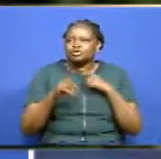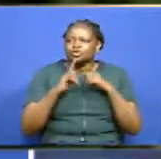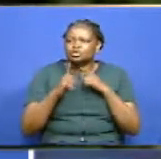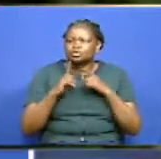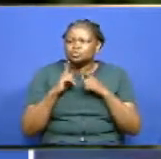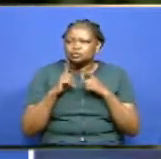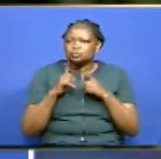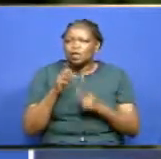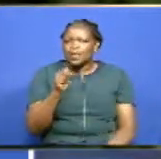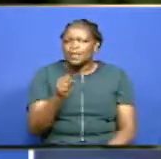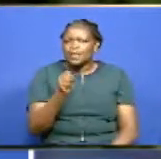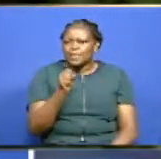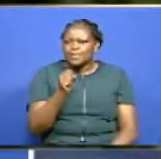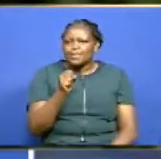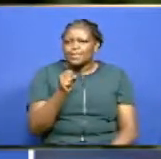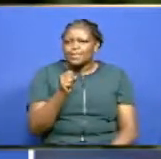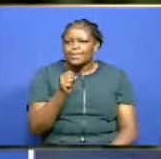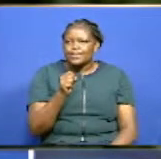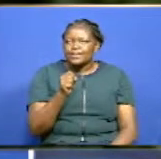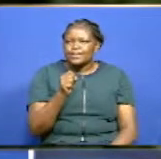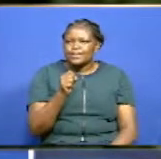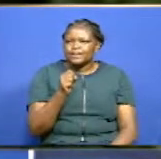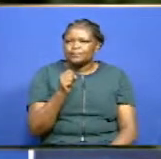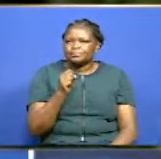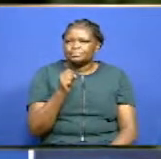the microphone.